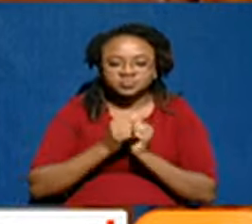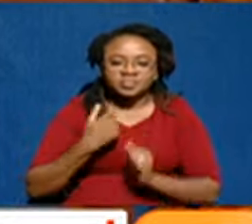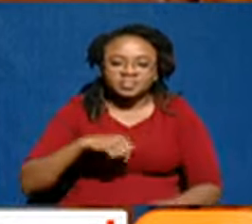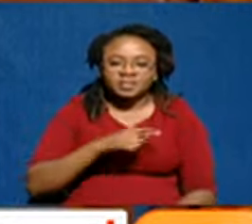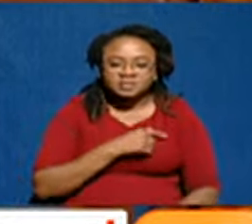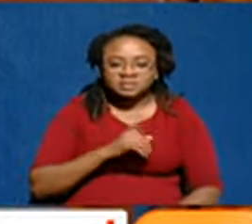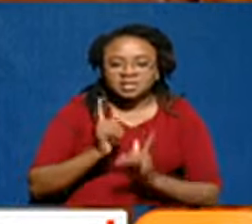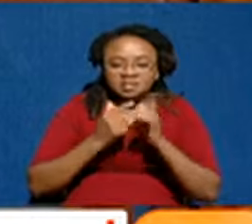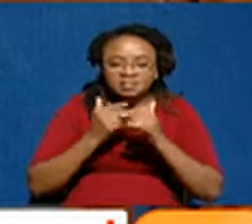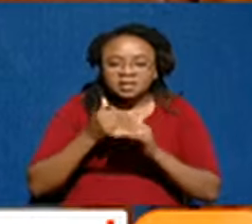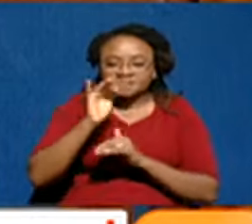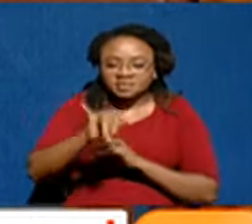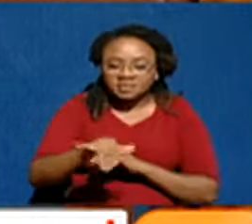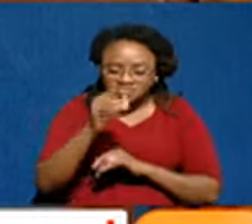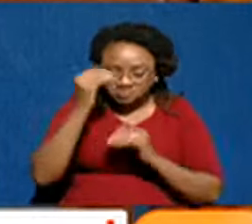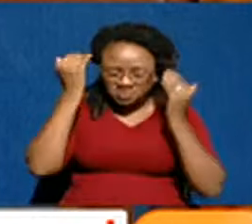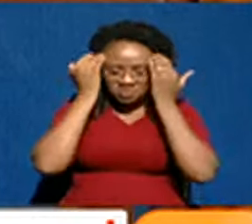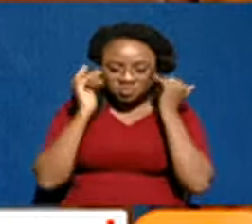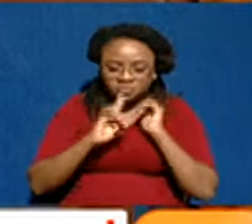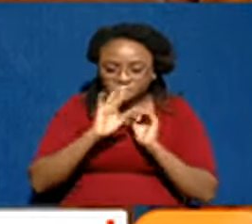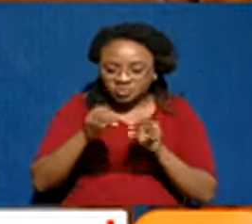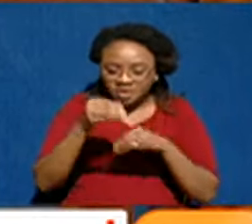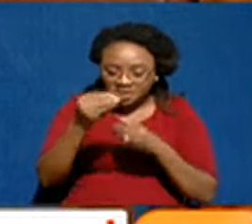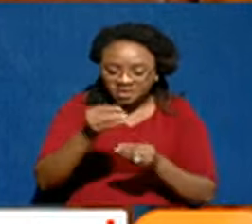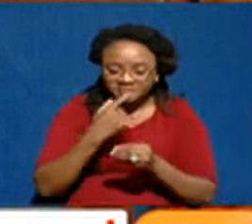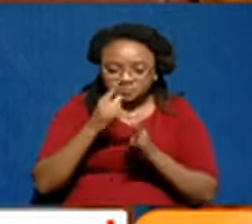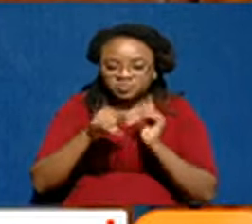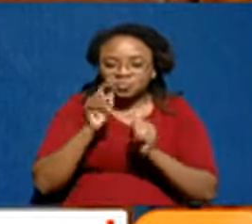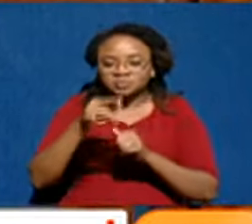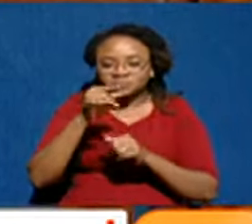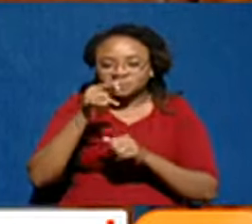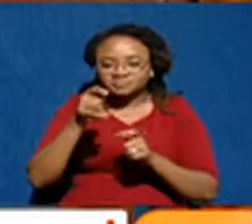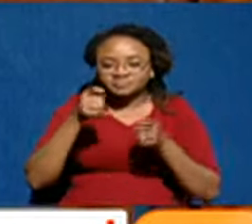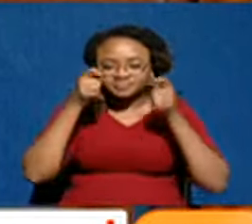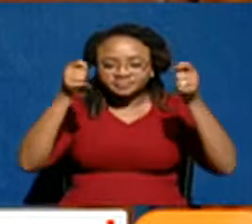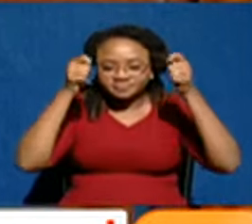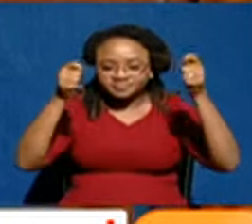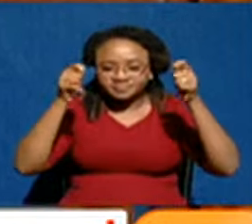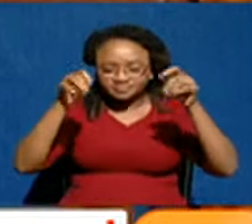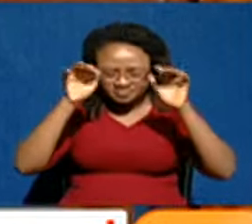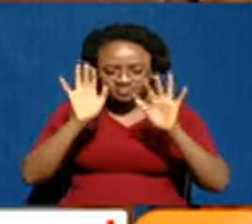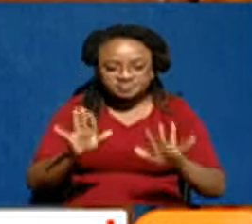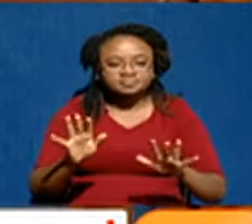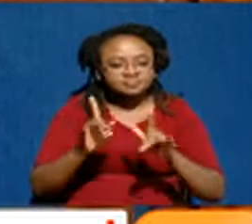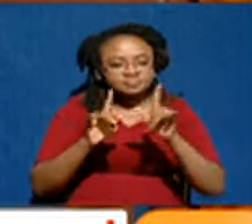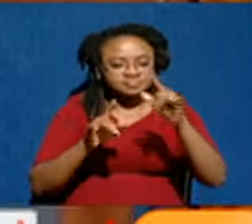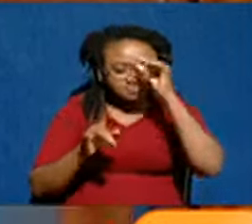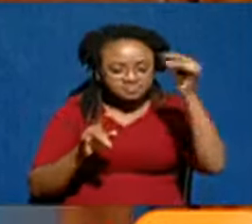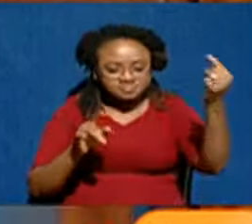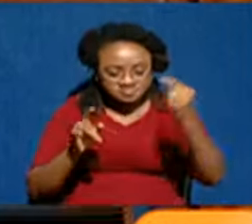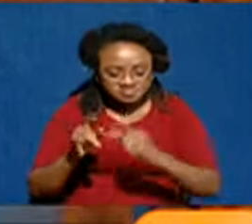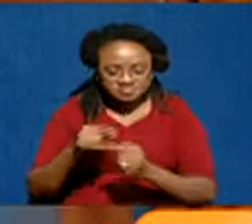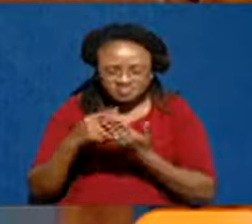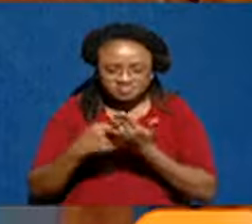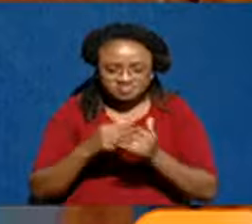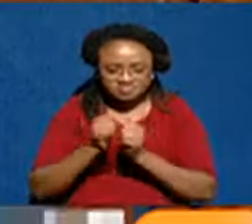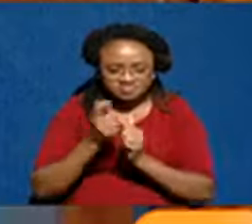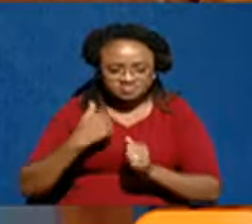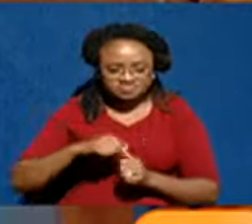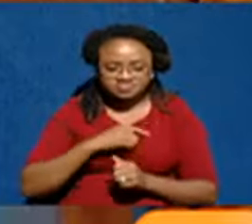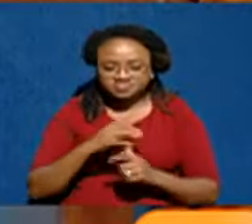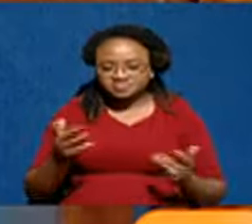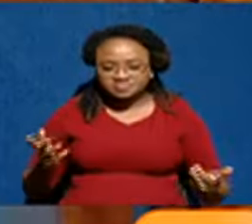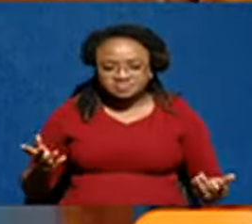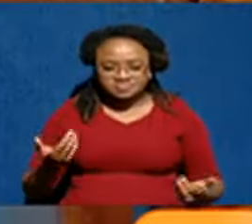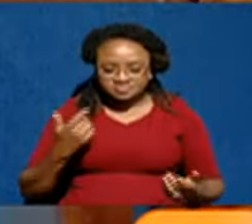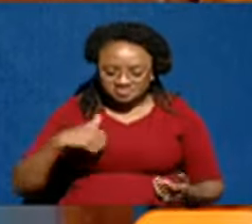that the strike is suspended. The strike of government is suspended so that they can have a sitting with us to have the discussion of this. So we have joined the